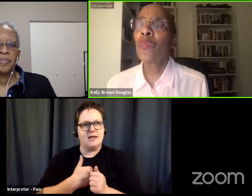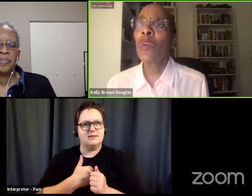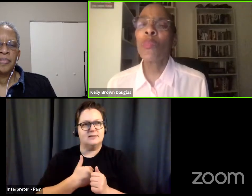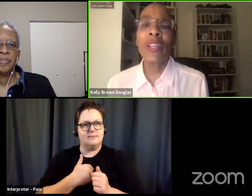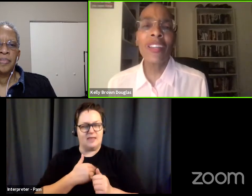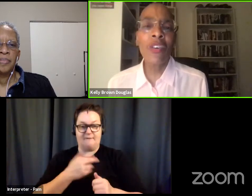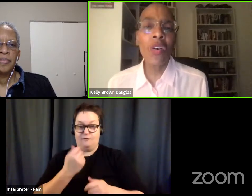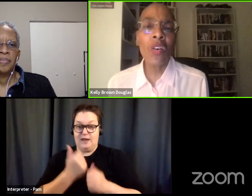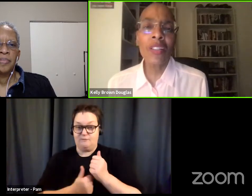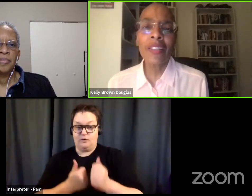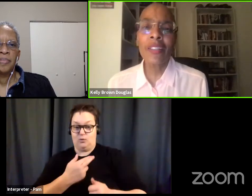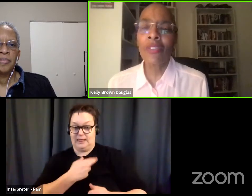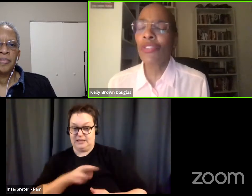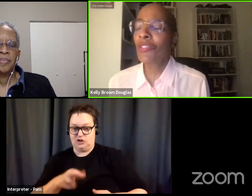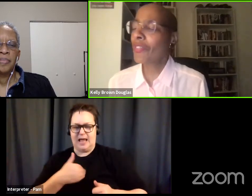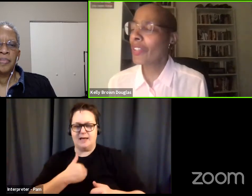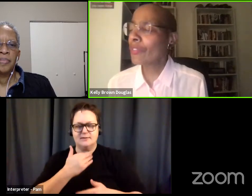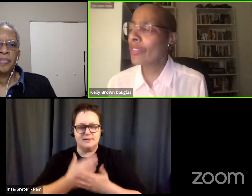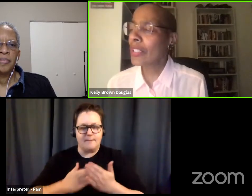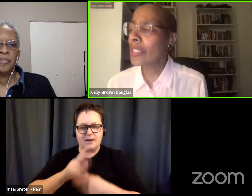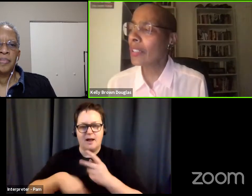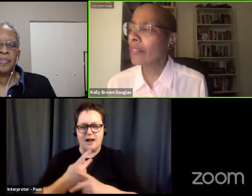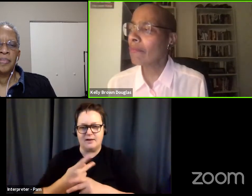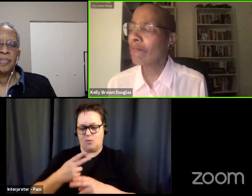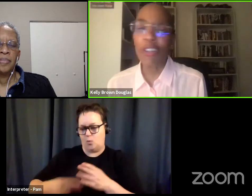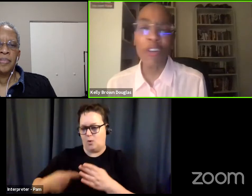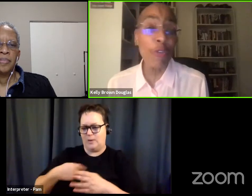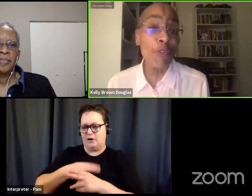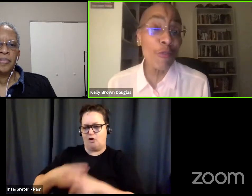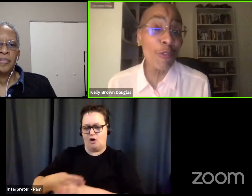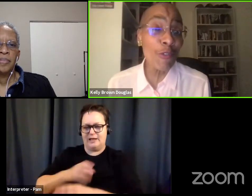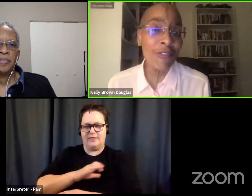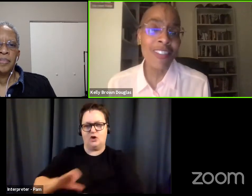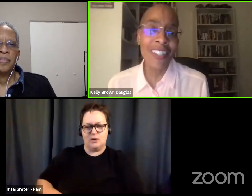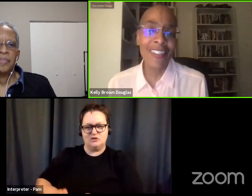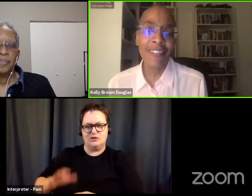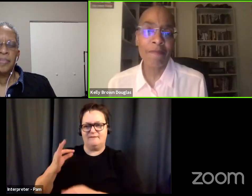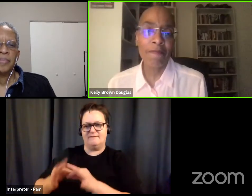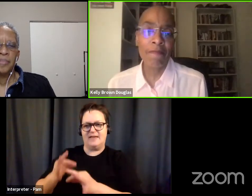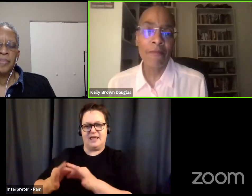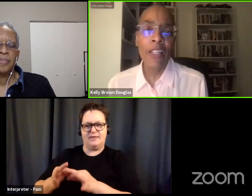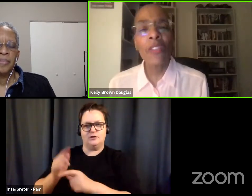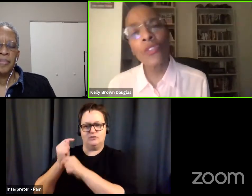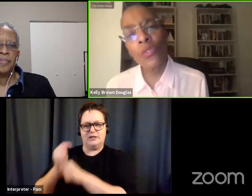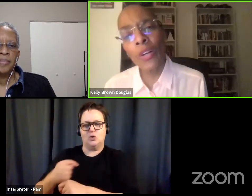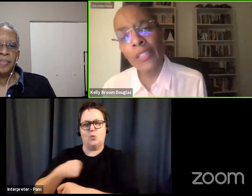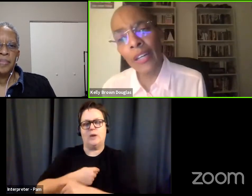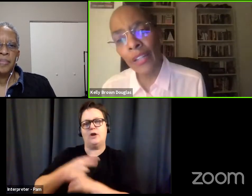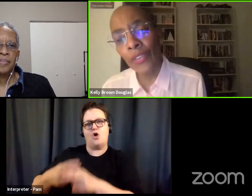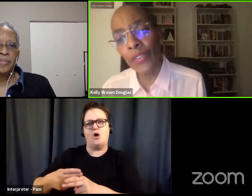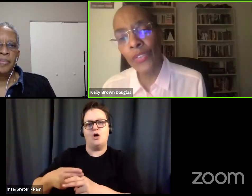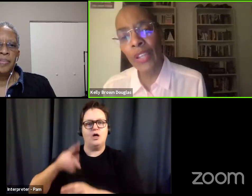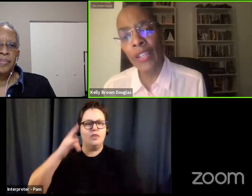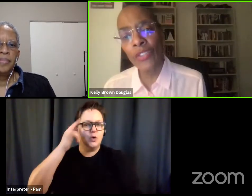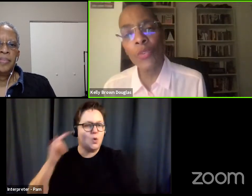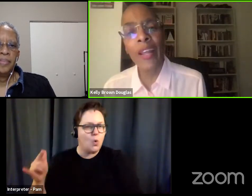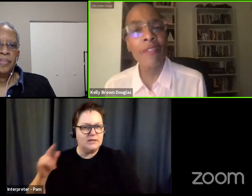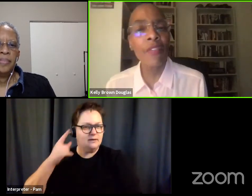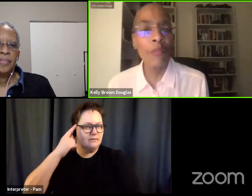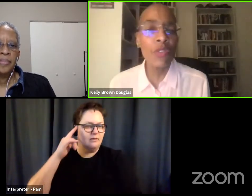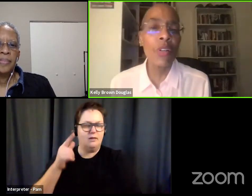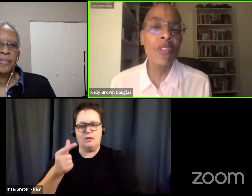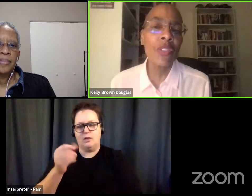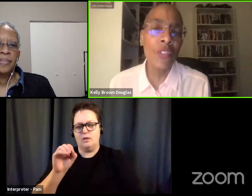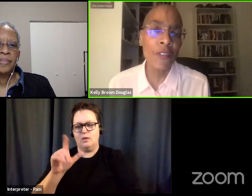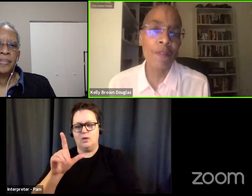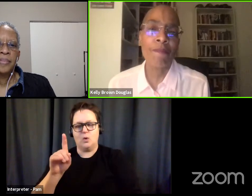of what we call in the Christian faith tradition, the golden rule, right? Mm-hmm. The do unto others as you would have